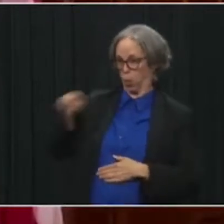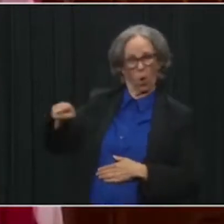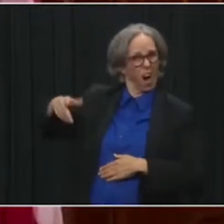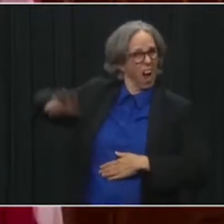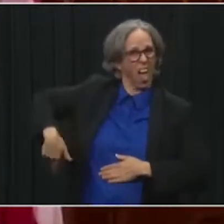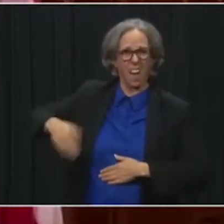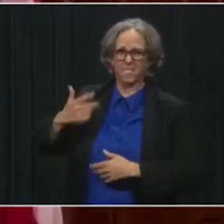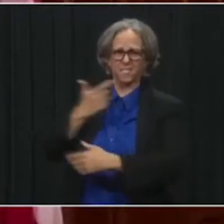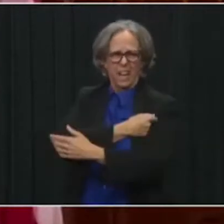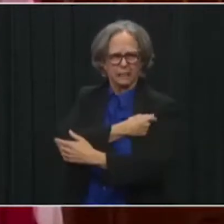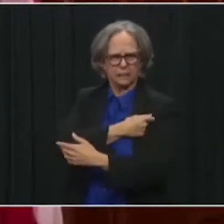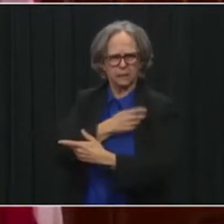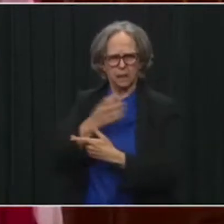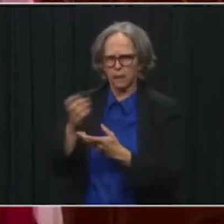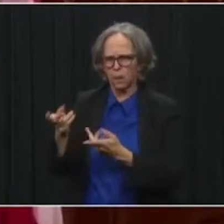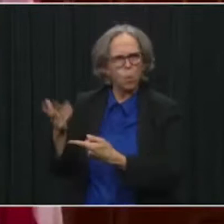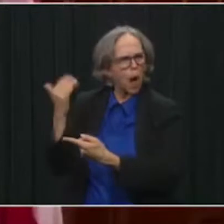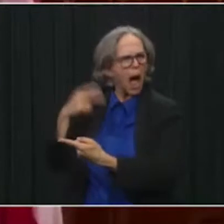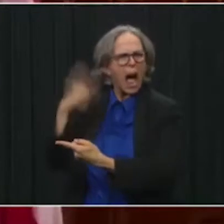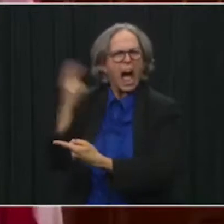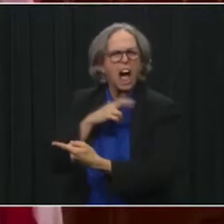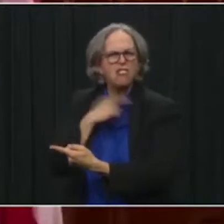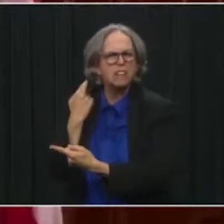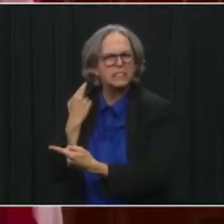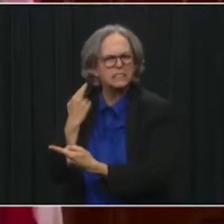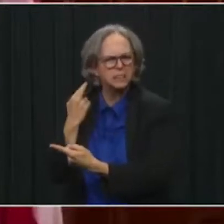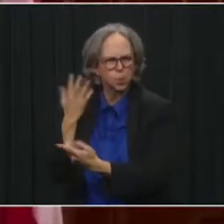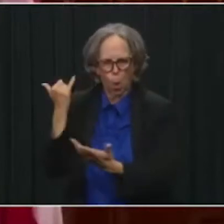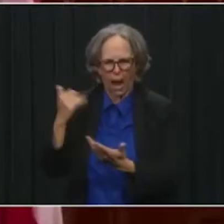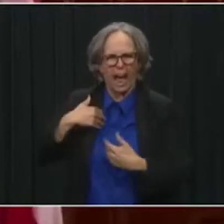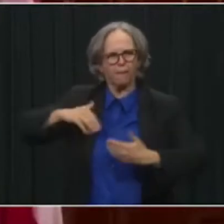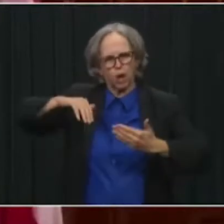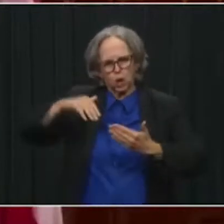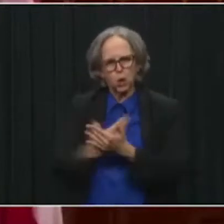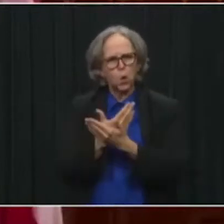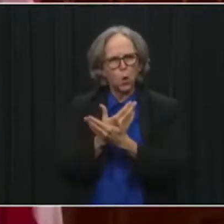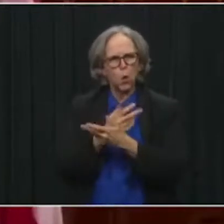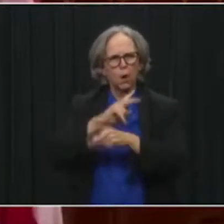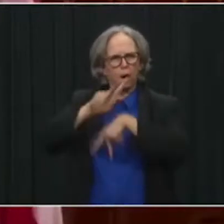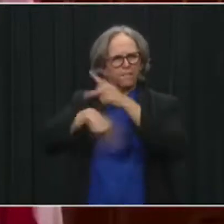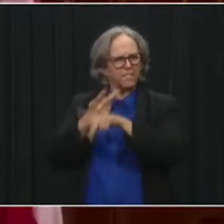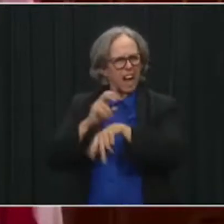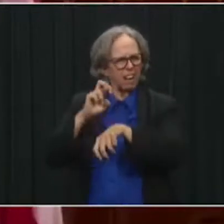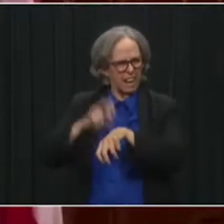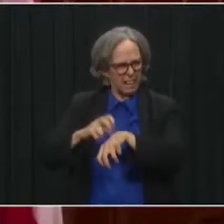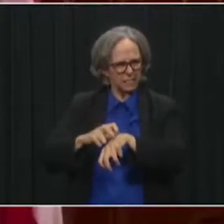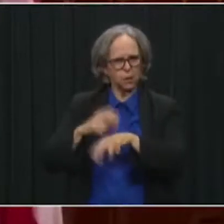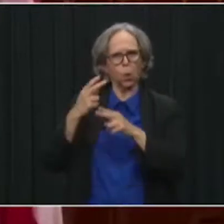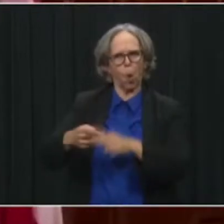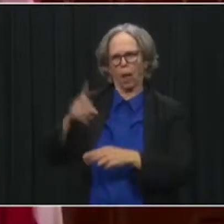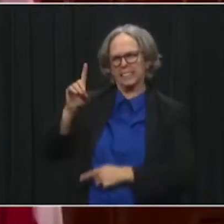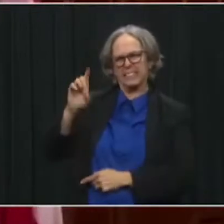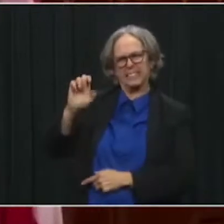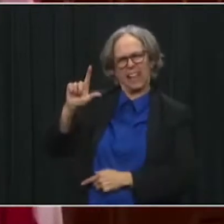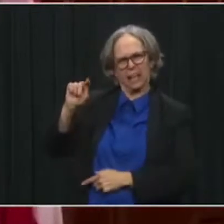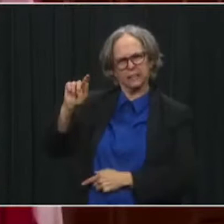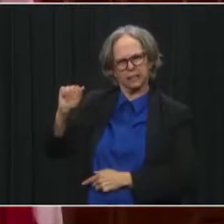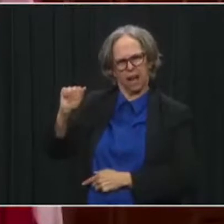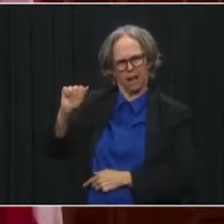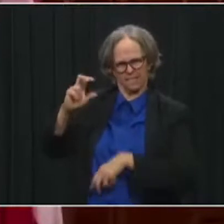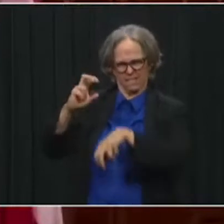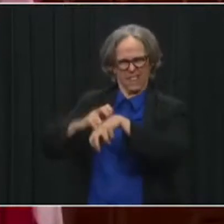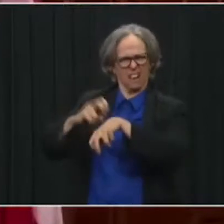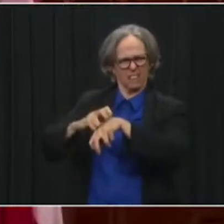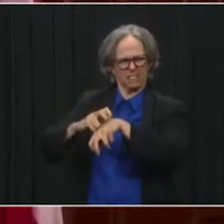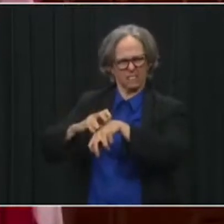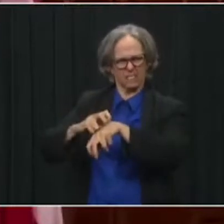variant. And I'm going to ask Dr. Vanderhoff in a few moments to talk more about that from a medical point of view, but kind of the big